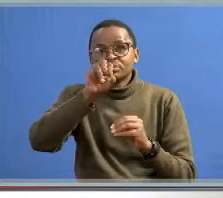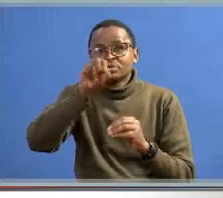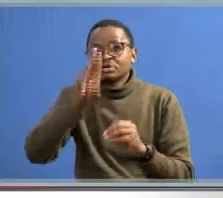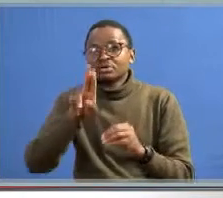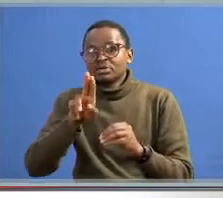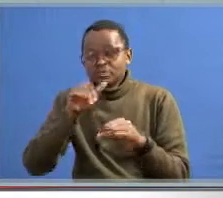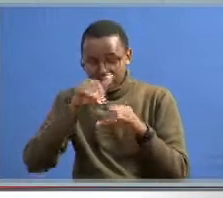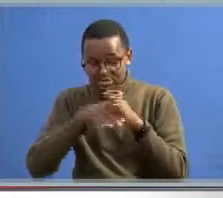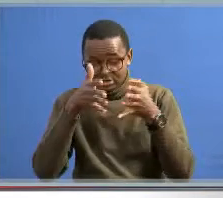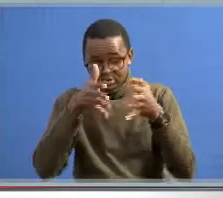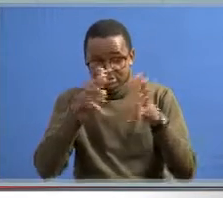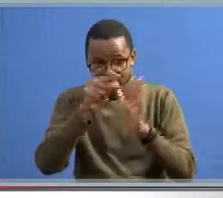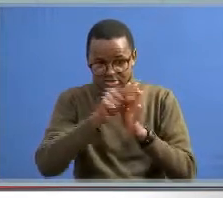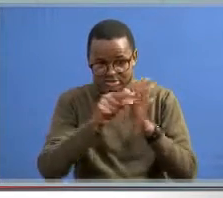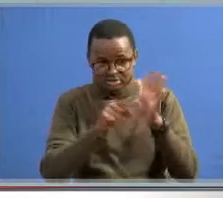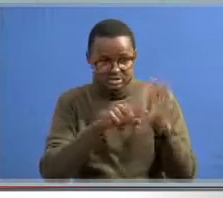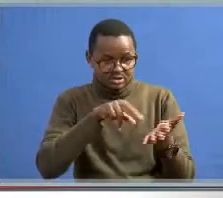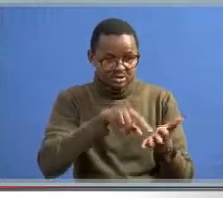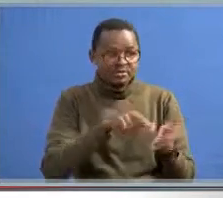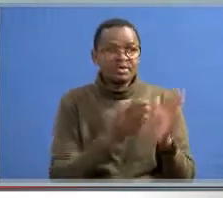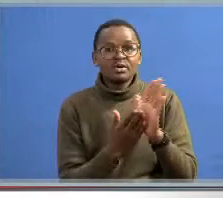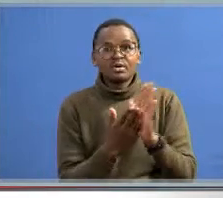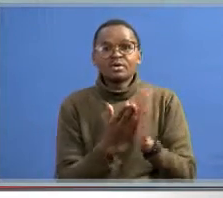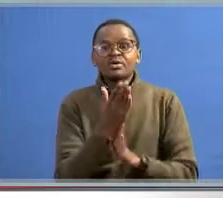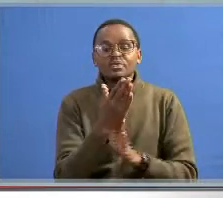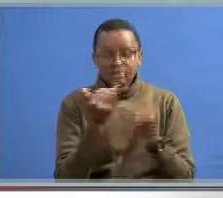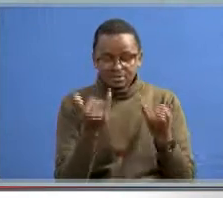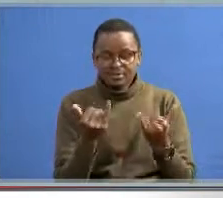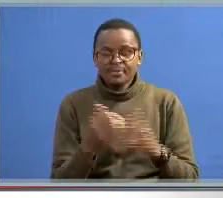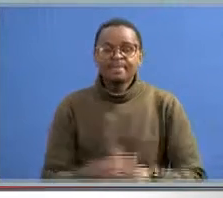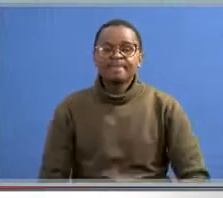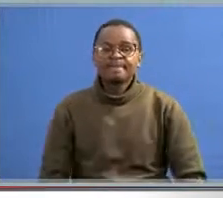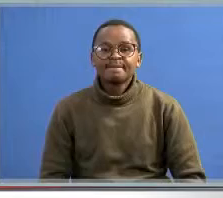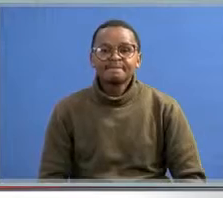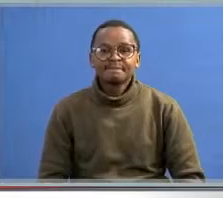deeper into this agenda, studying the development so far.